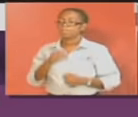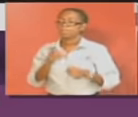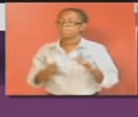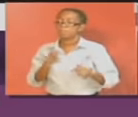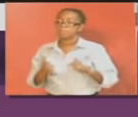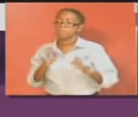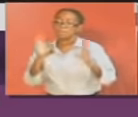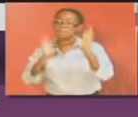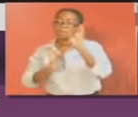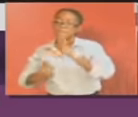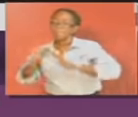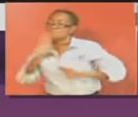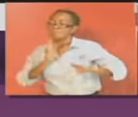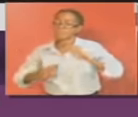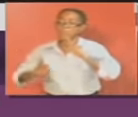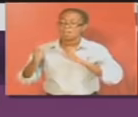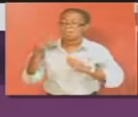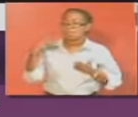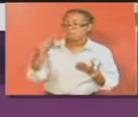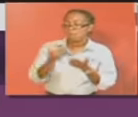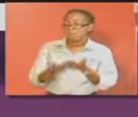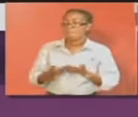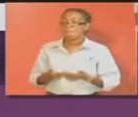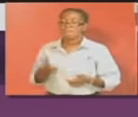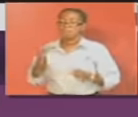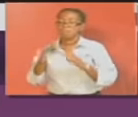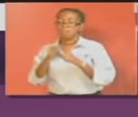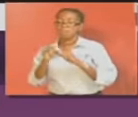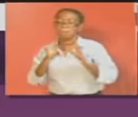goal. So my question is,